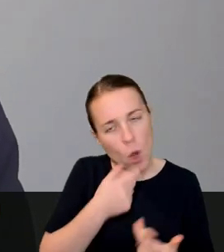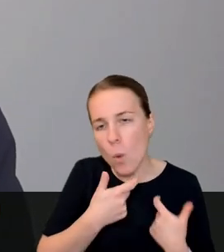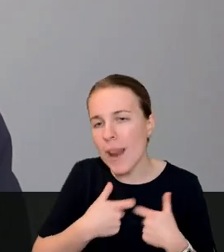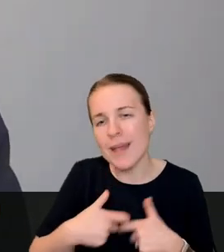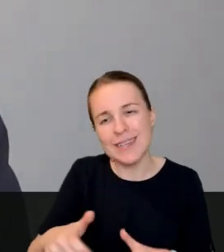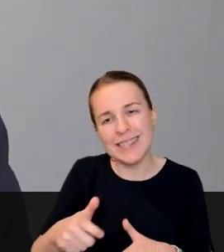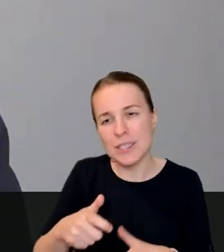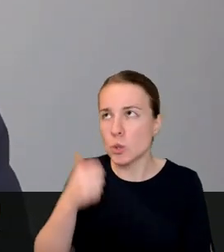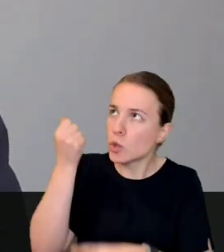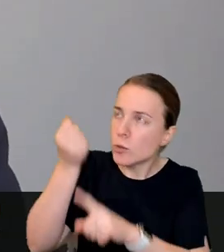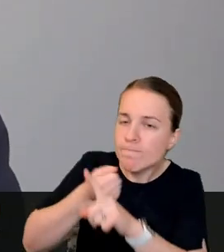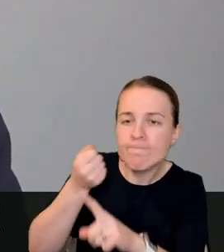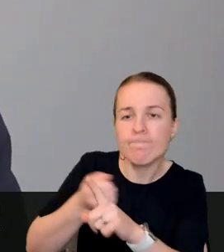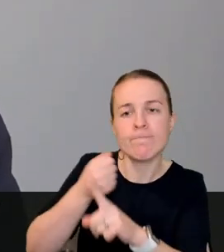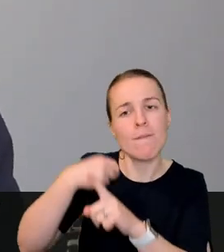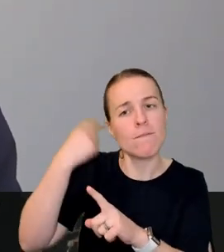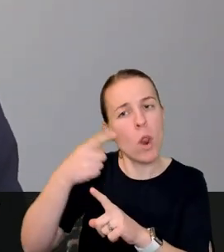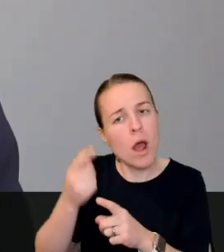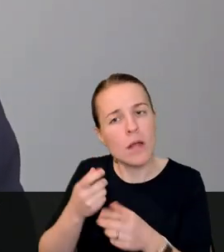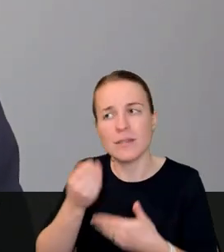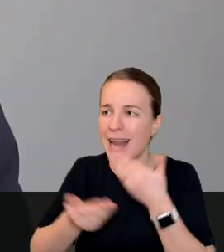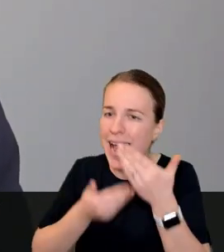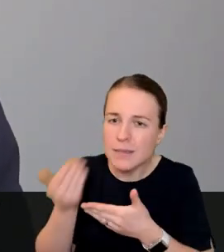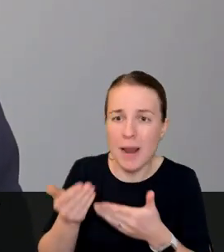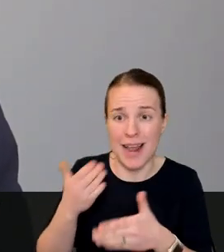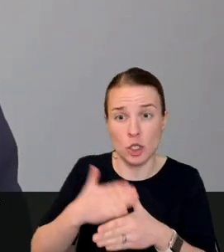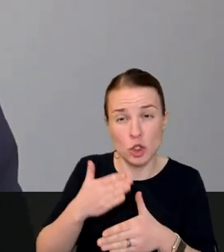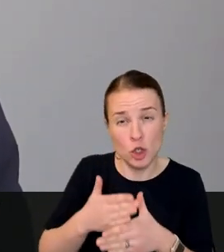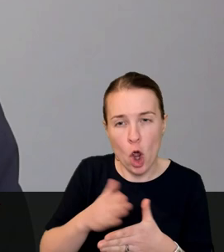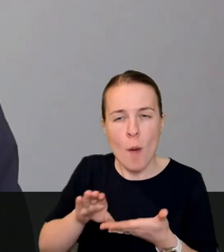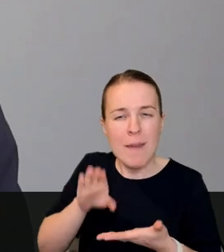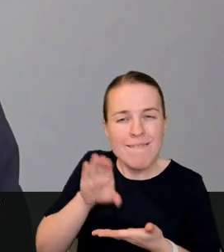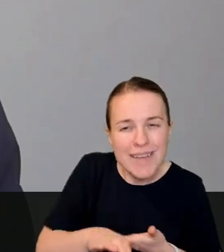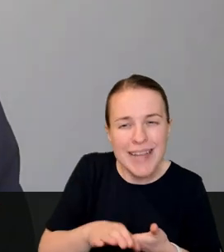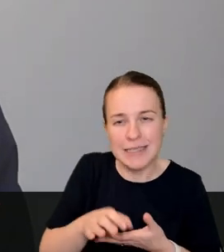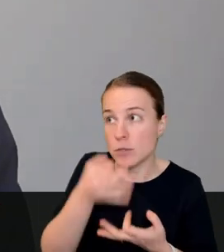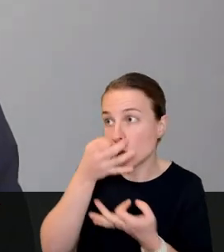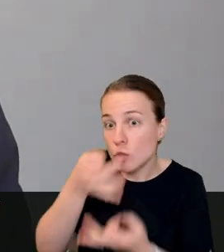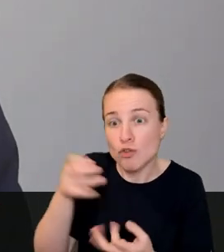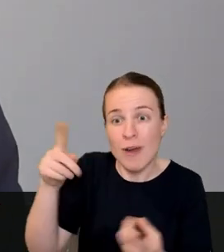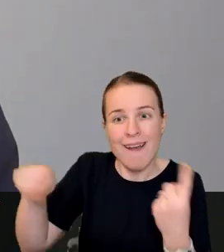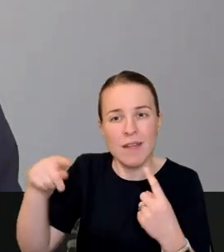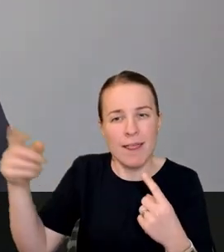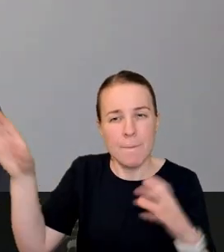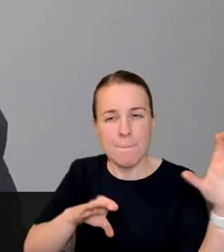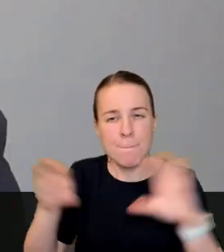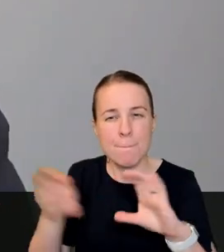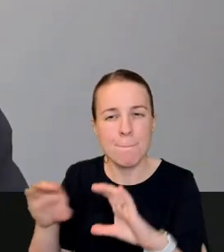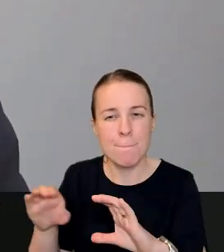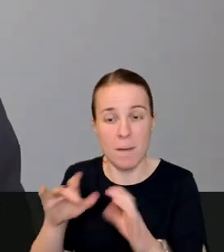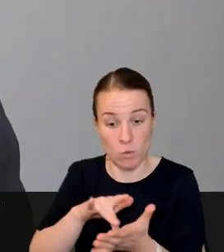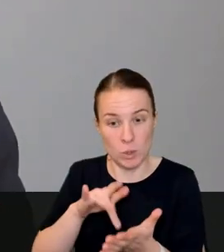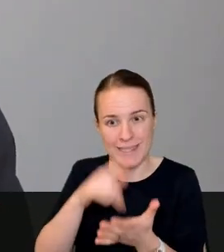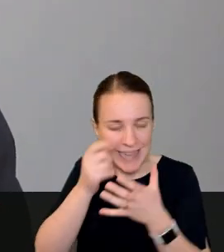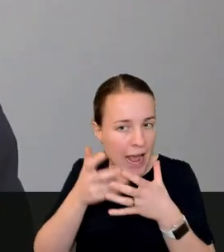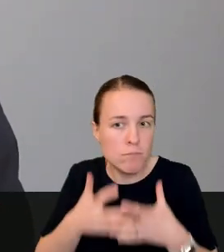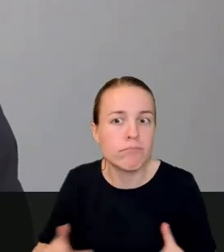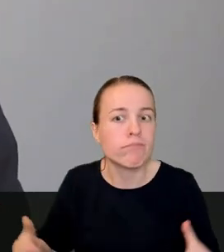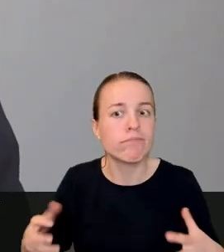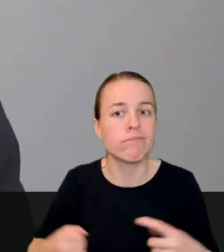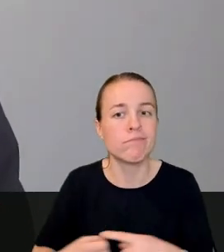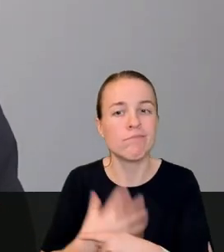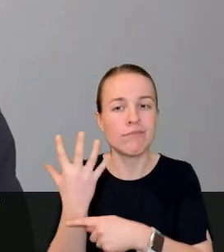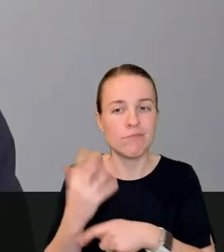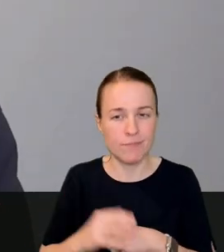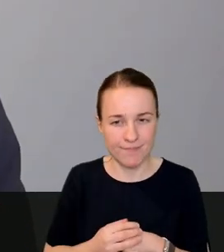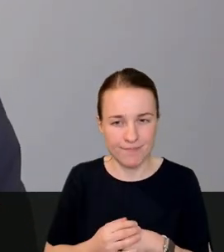jobs, business and investment our city needs to grow and flourish. After the struggles of the last